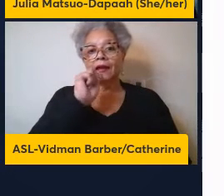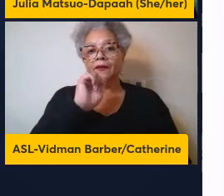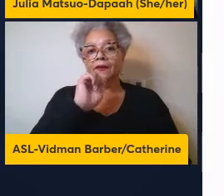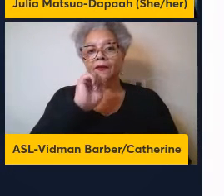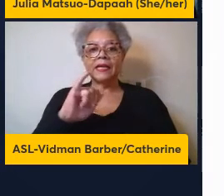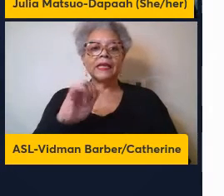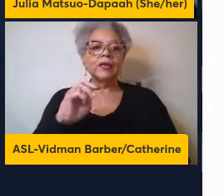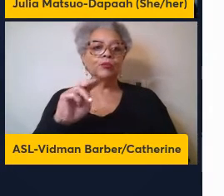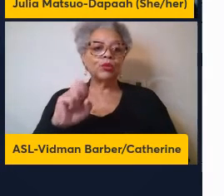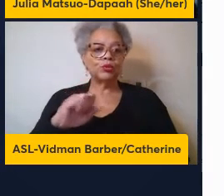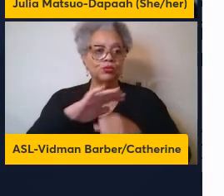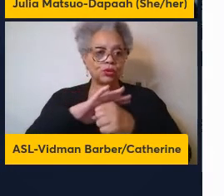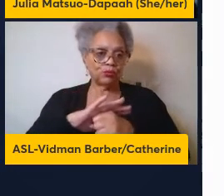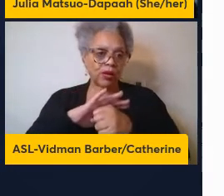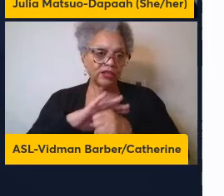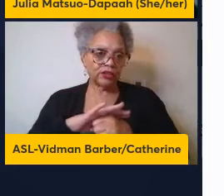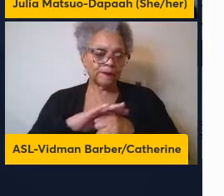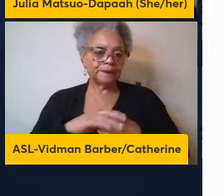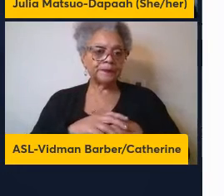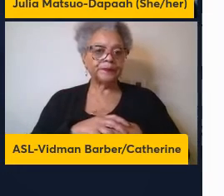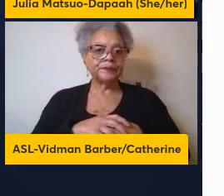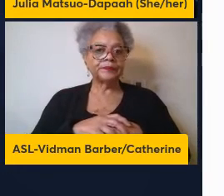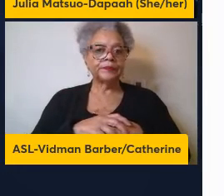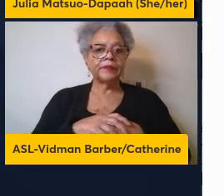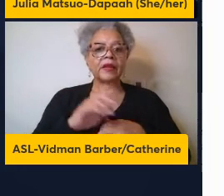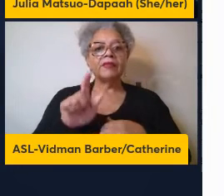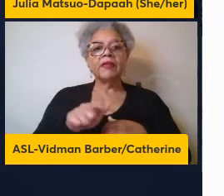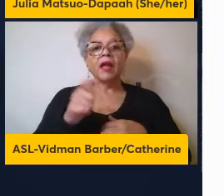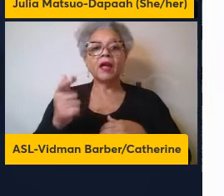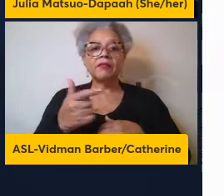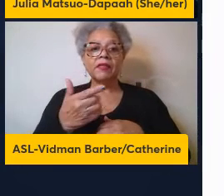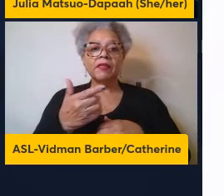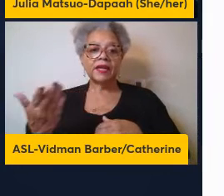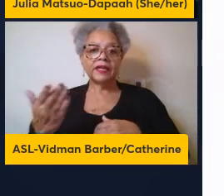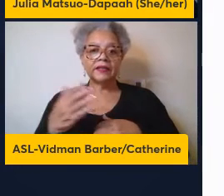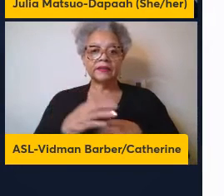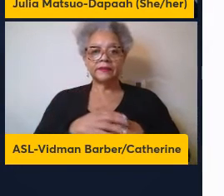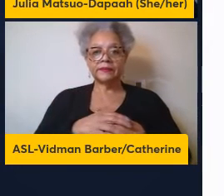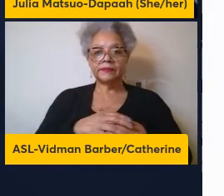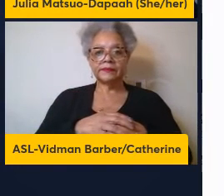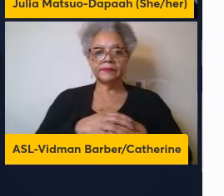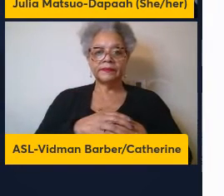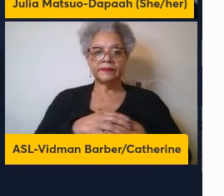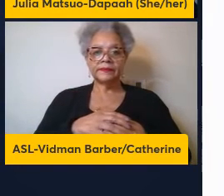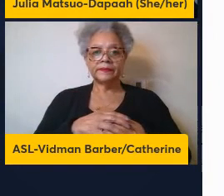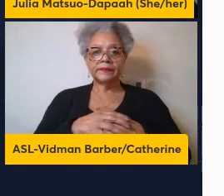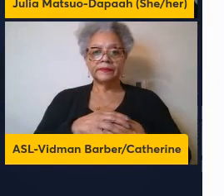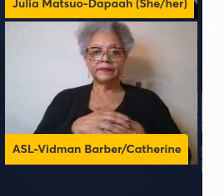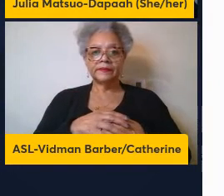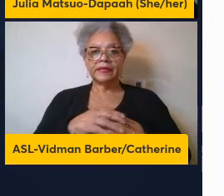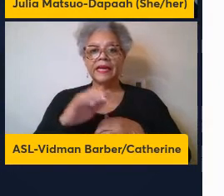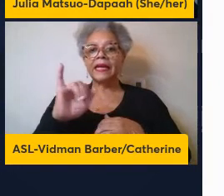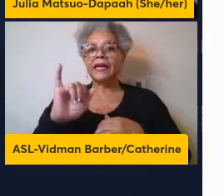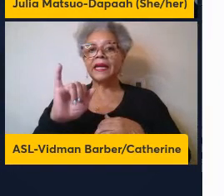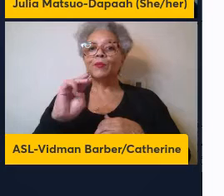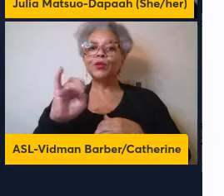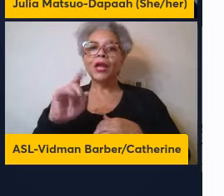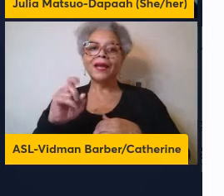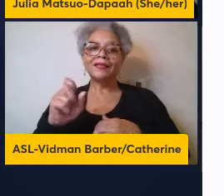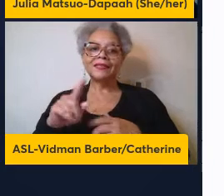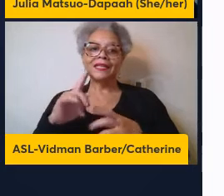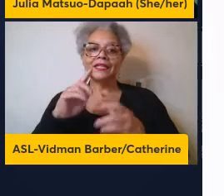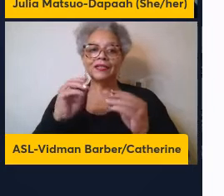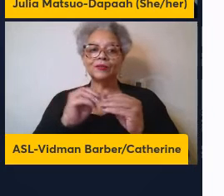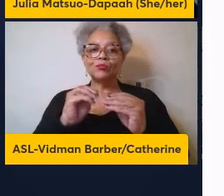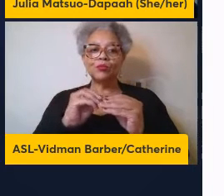and immunity. And the other thing is that immunology is more familiar to the general